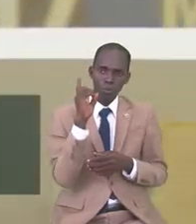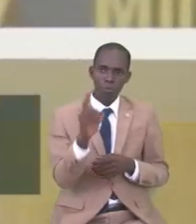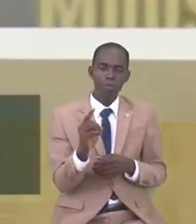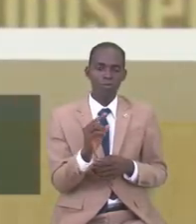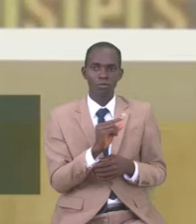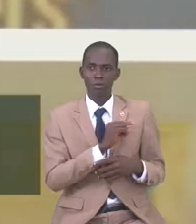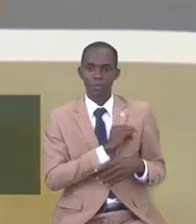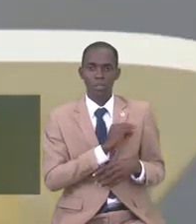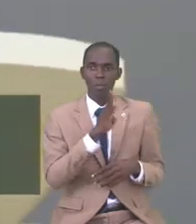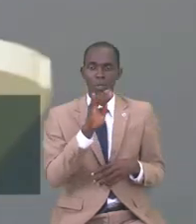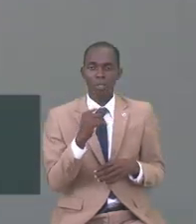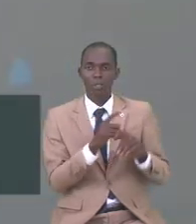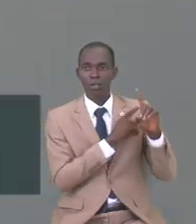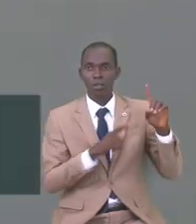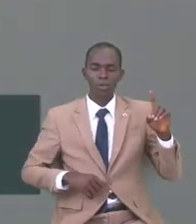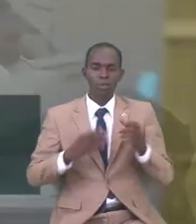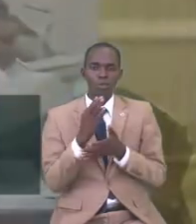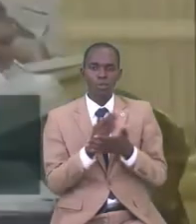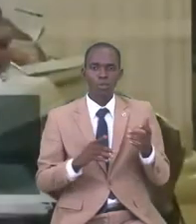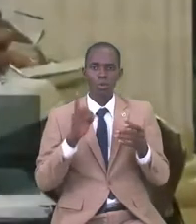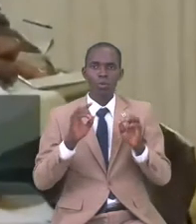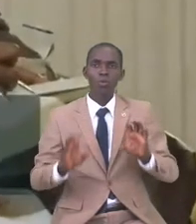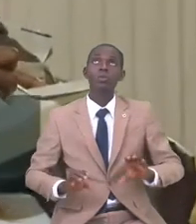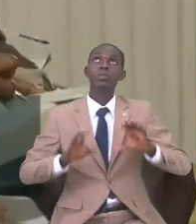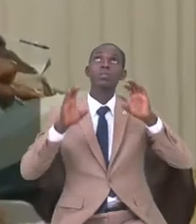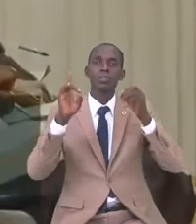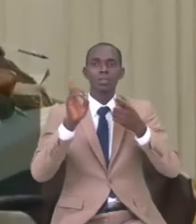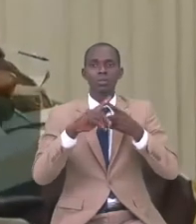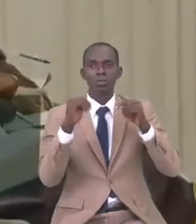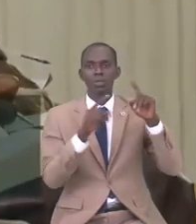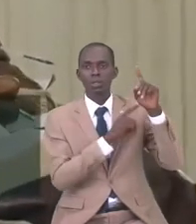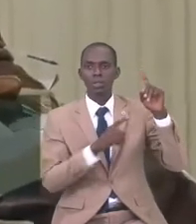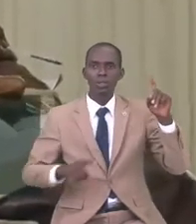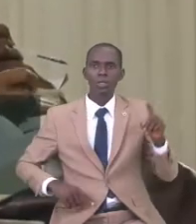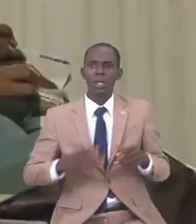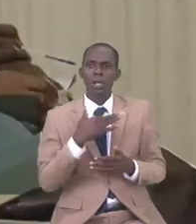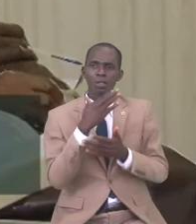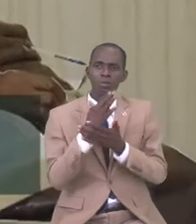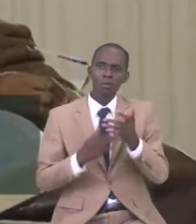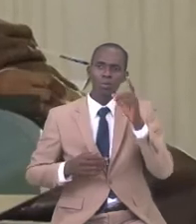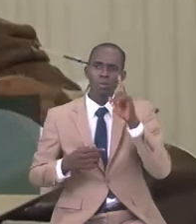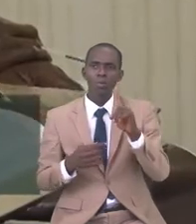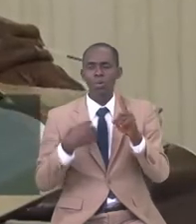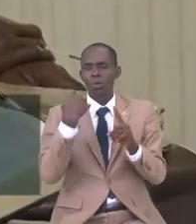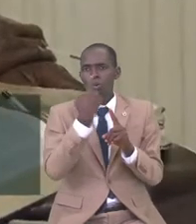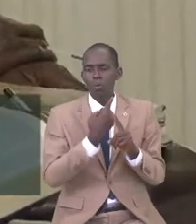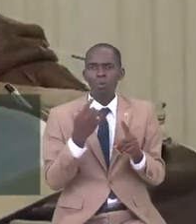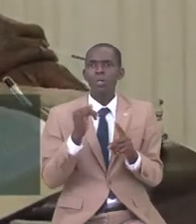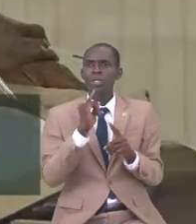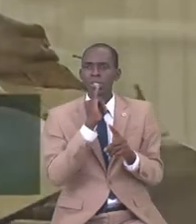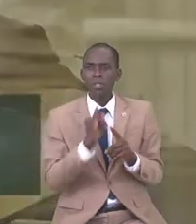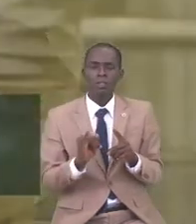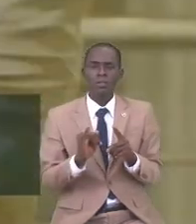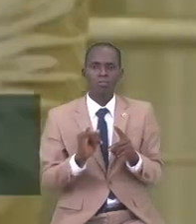Somebody committed to the Lord. Somebody consecrated to the Lord. And somebody who is confined to